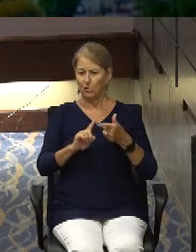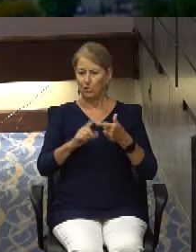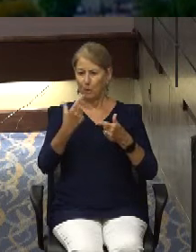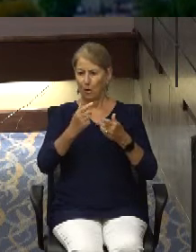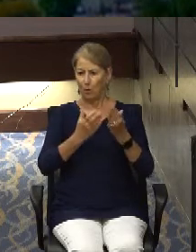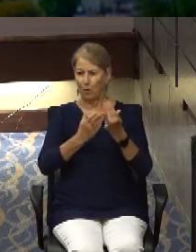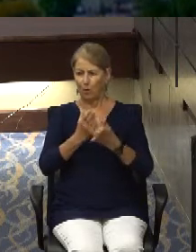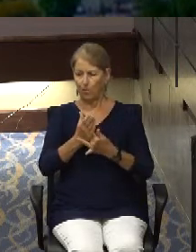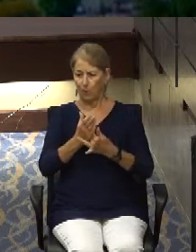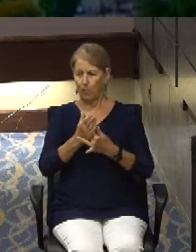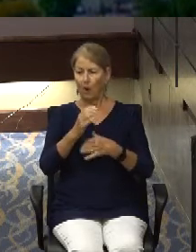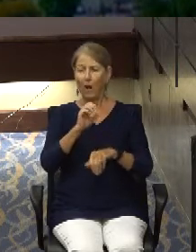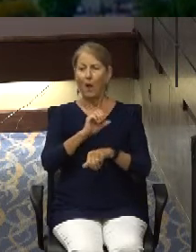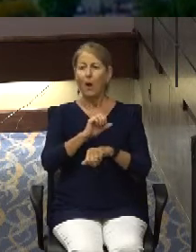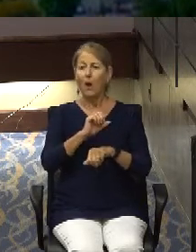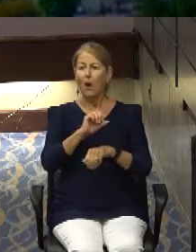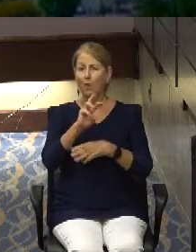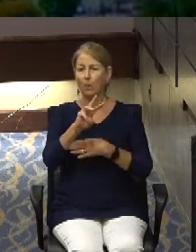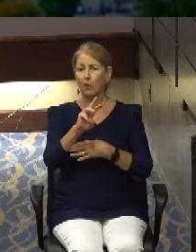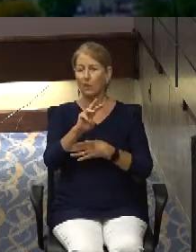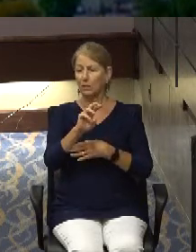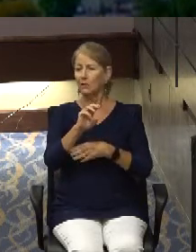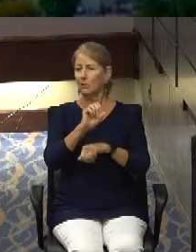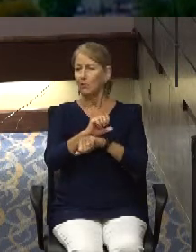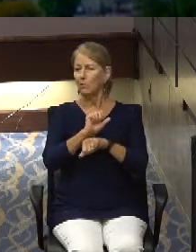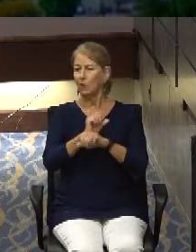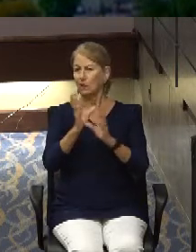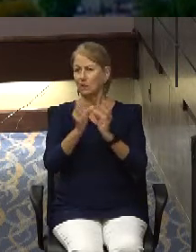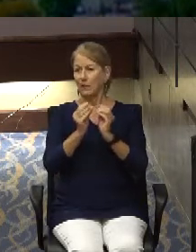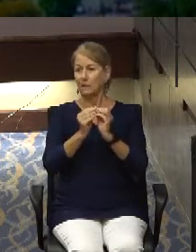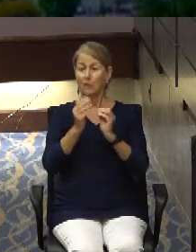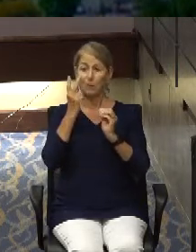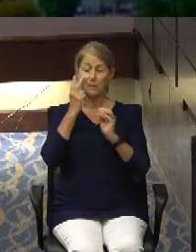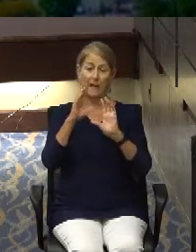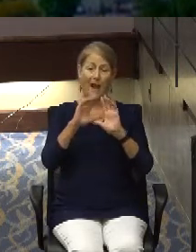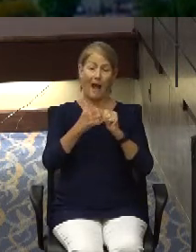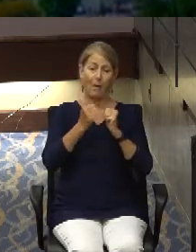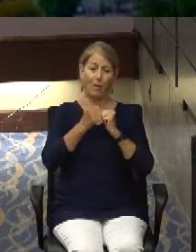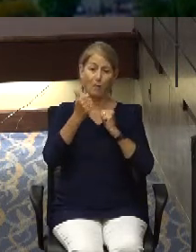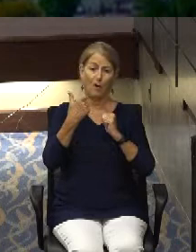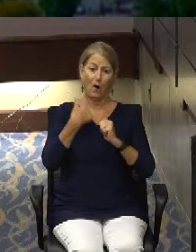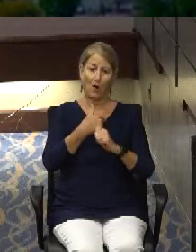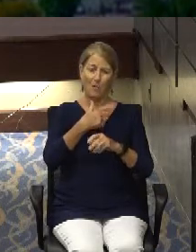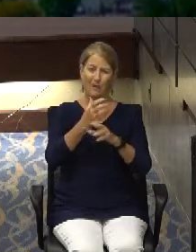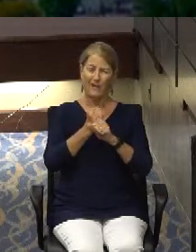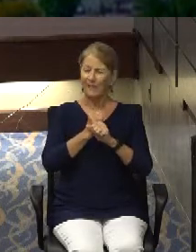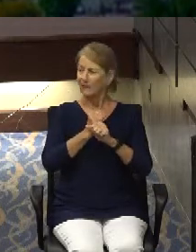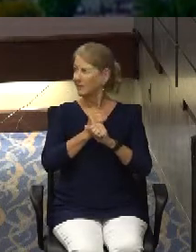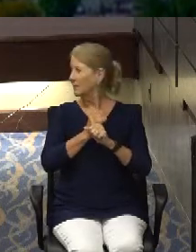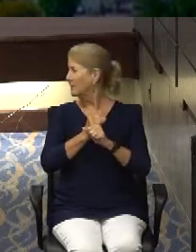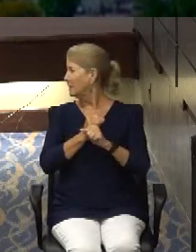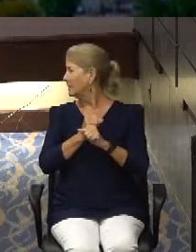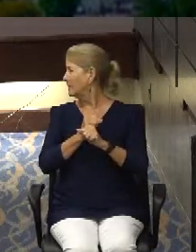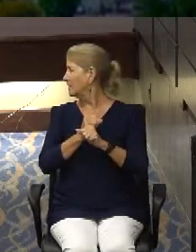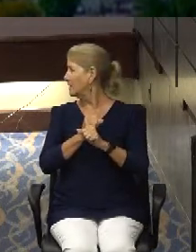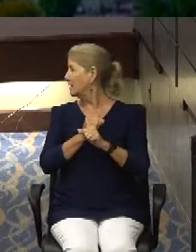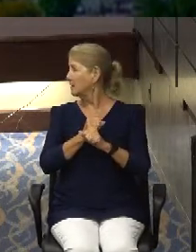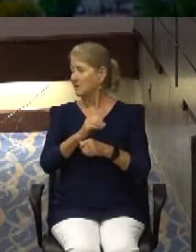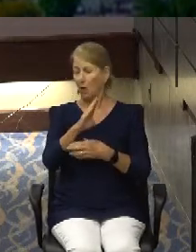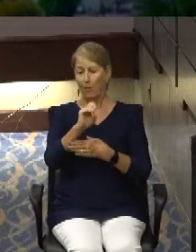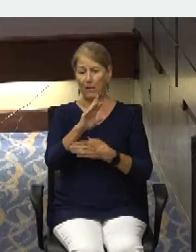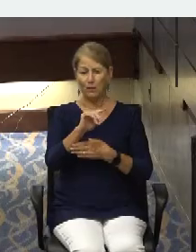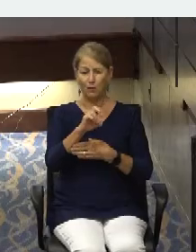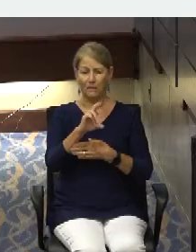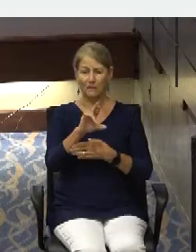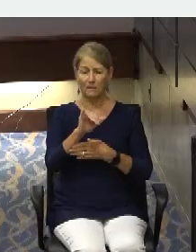of the planning public hearing items, and we'll just see how far we get with the 14 of them. So Beatrice, take it away.